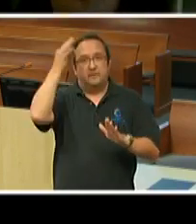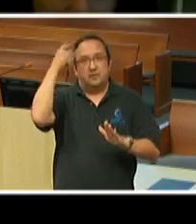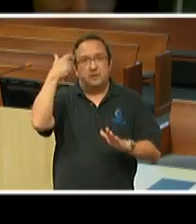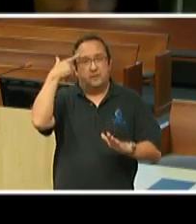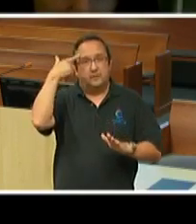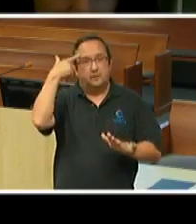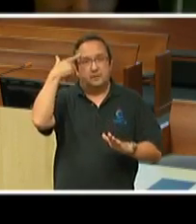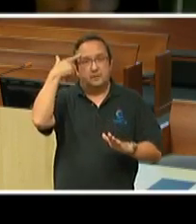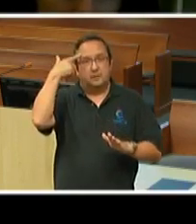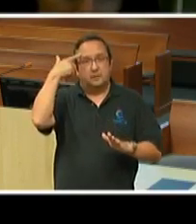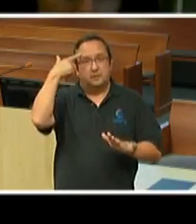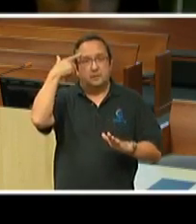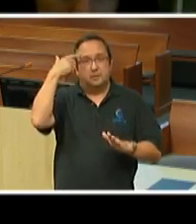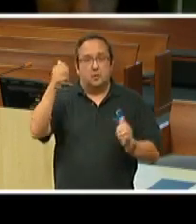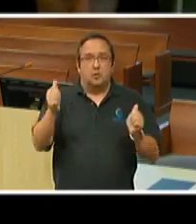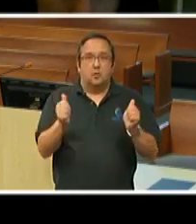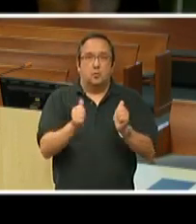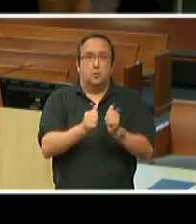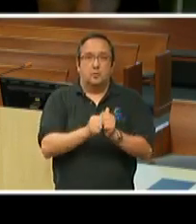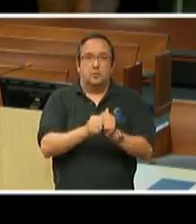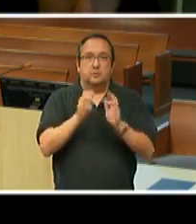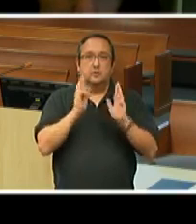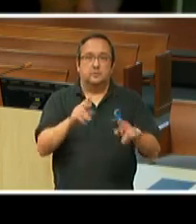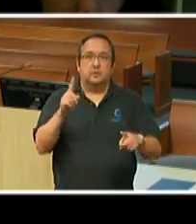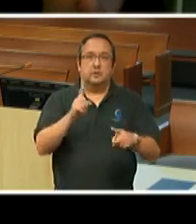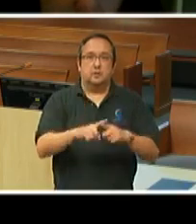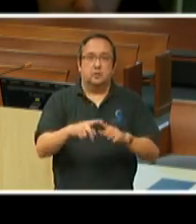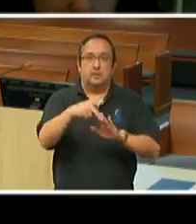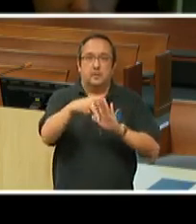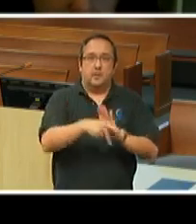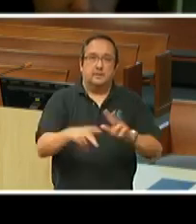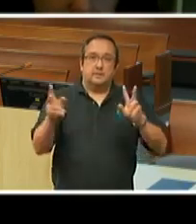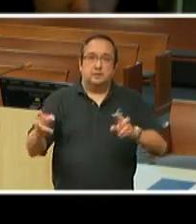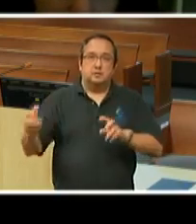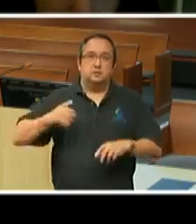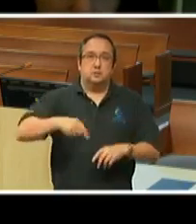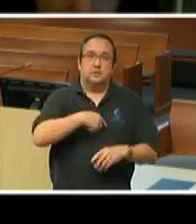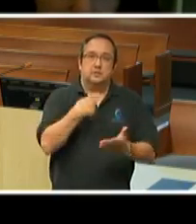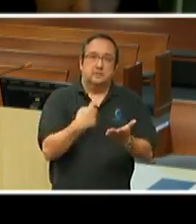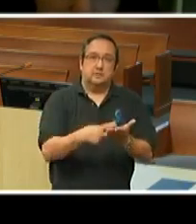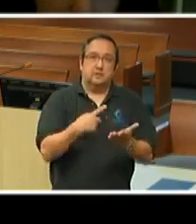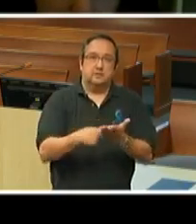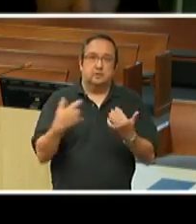near term with respect to any of the policy issues that we'll be discussing today.